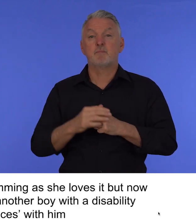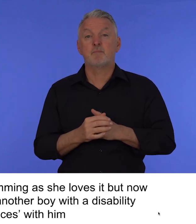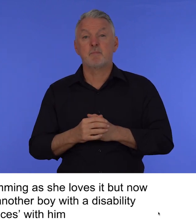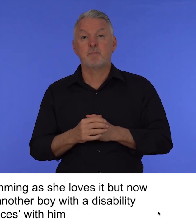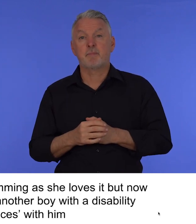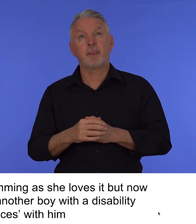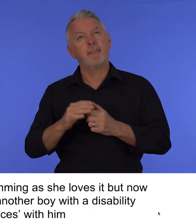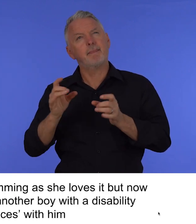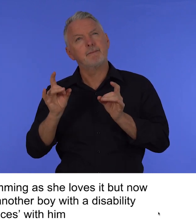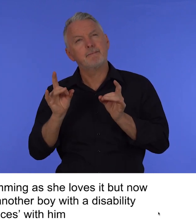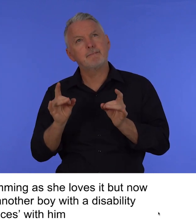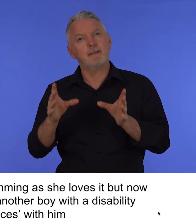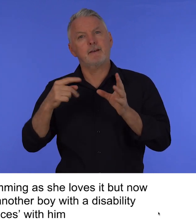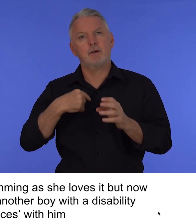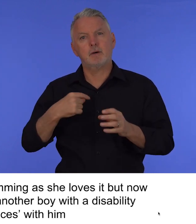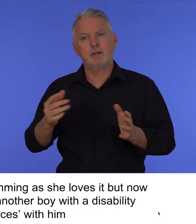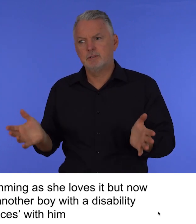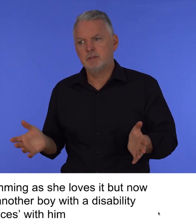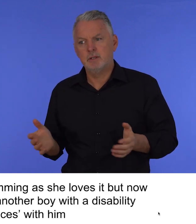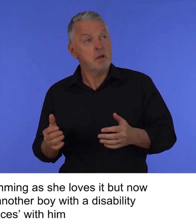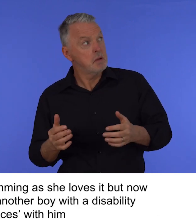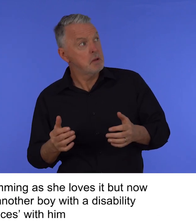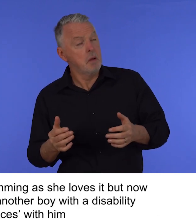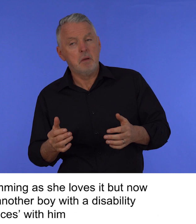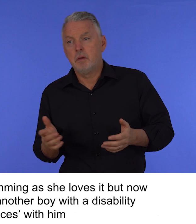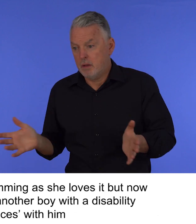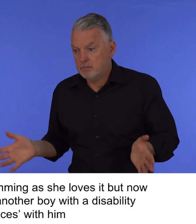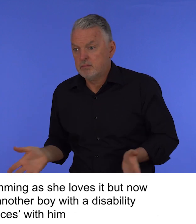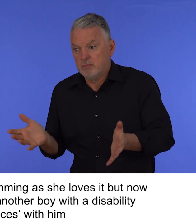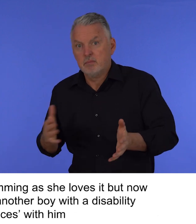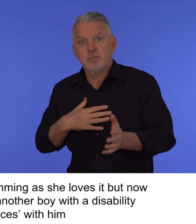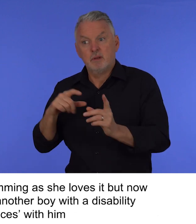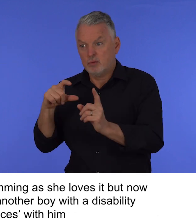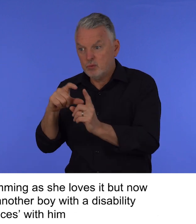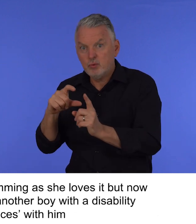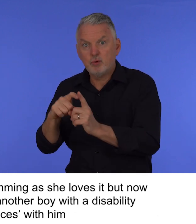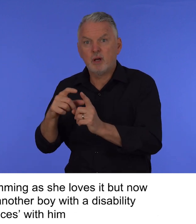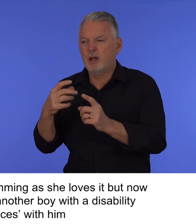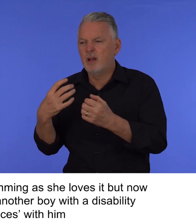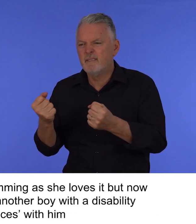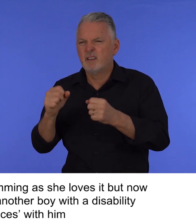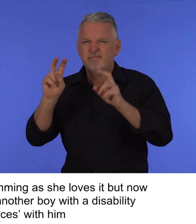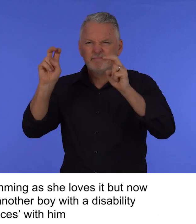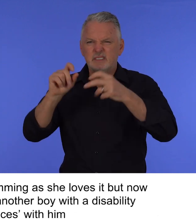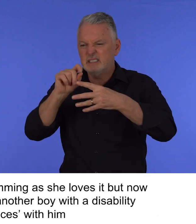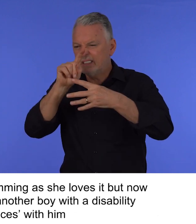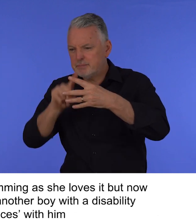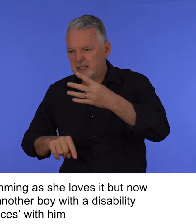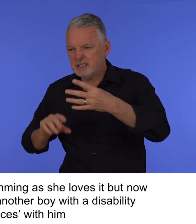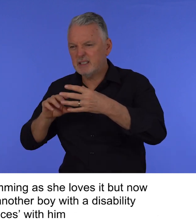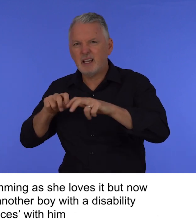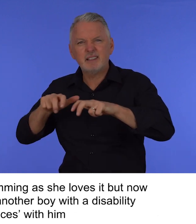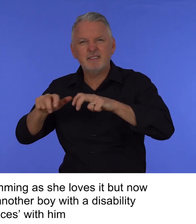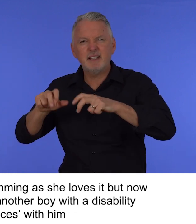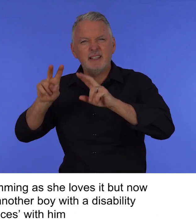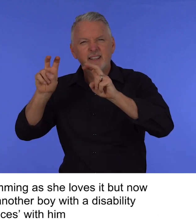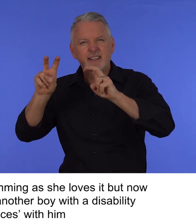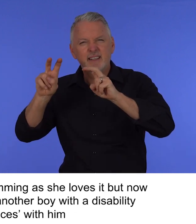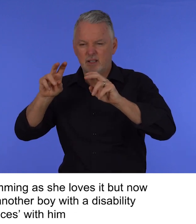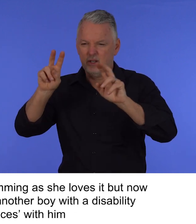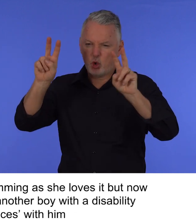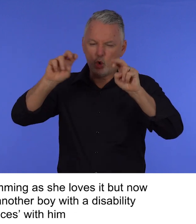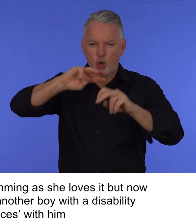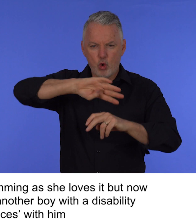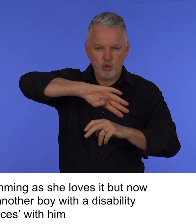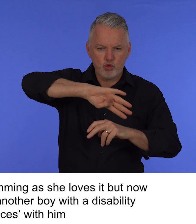in the past. We've done a lot of sort of, I guess initially I was sort of encouraged to do the sort of